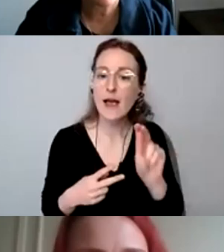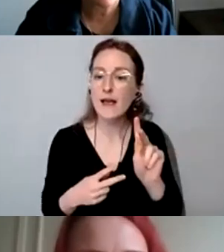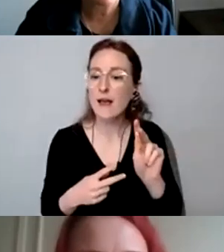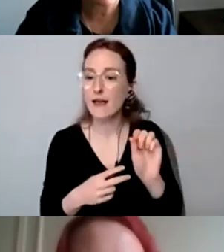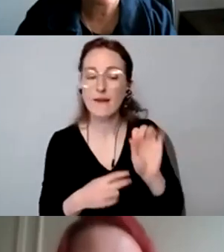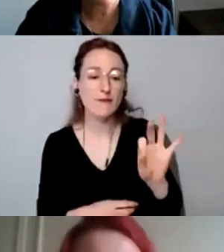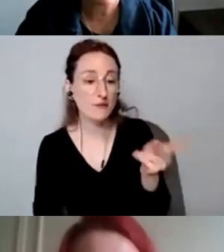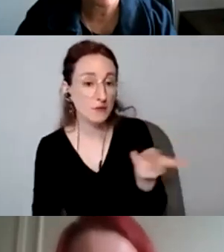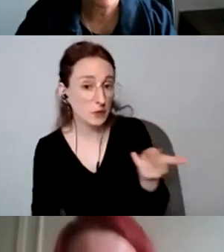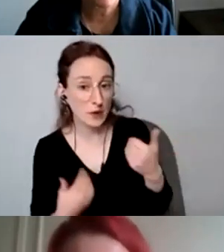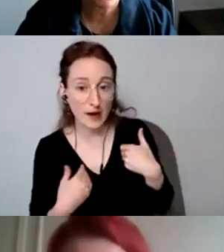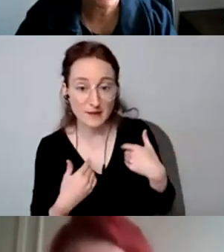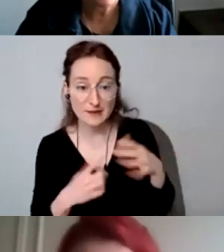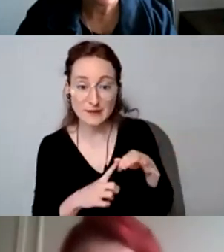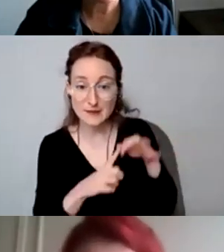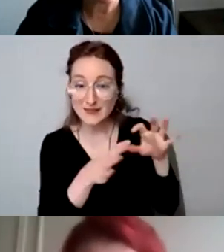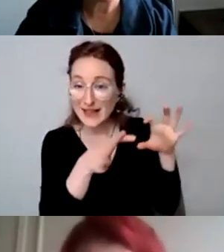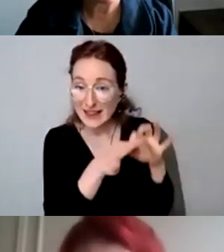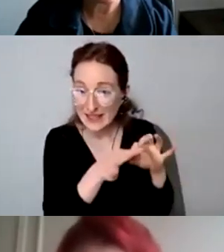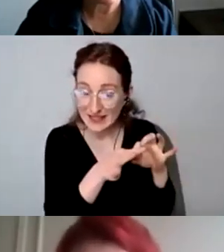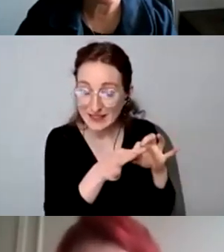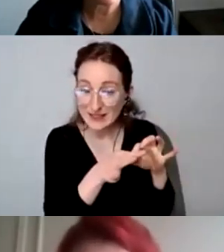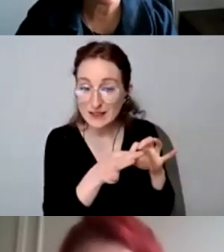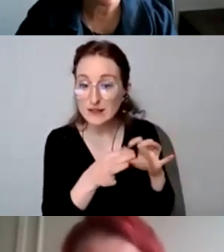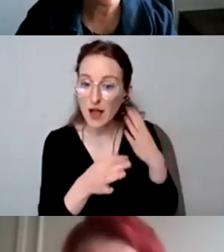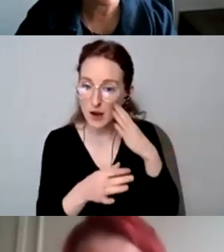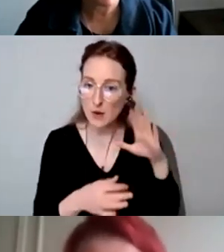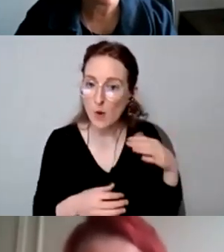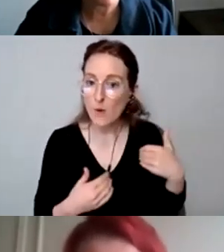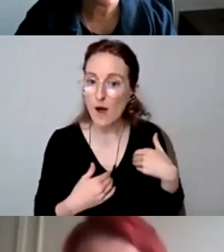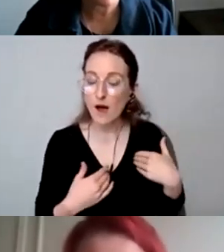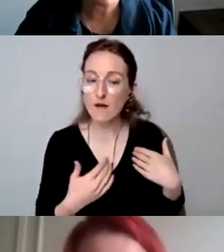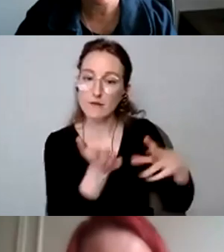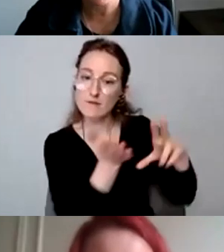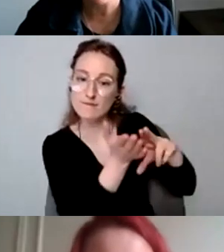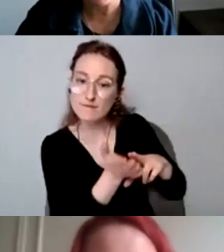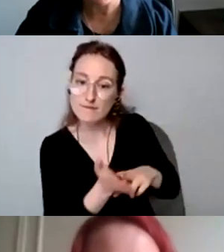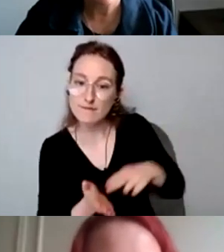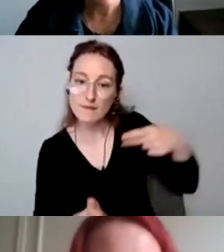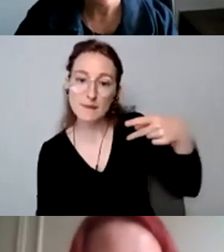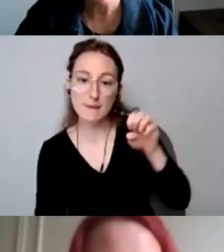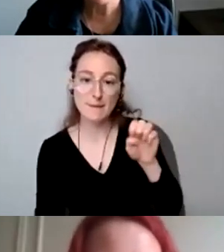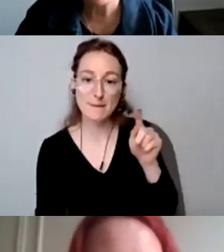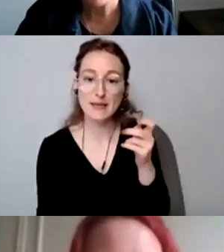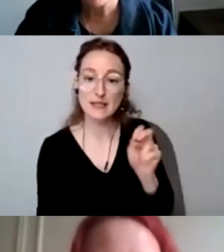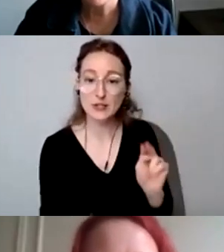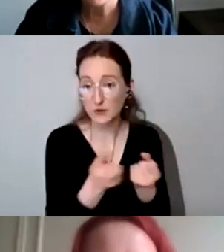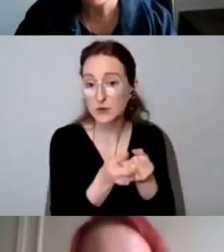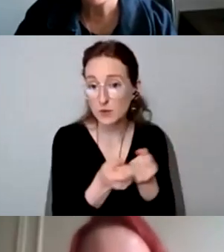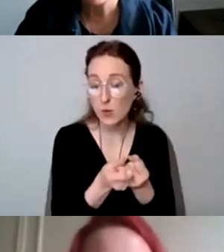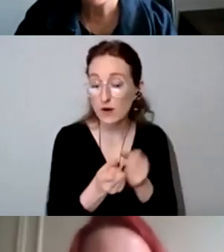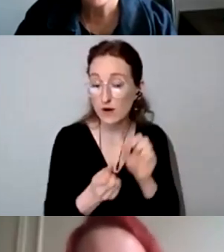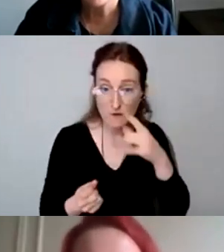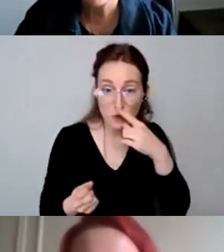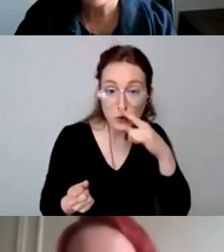case. I know there's a petition that people might like to sign. If you could put those in the chat, that would be great. Svetlana, I wanted